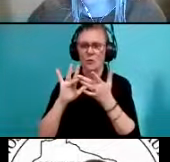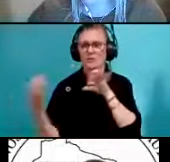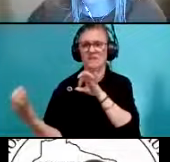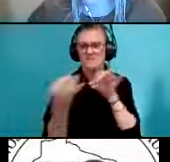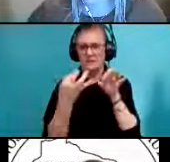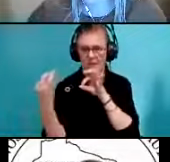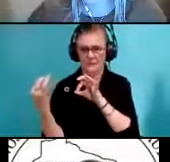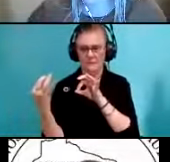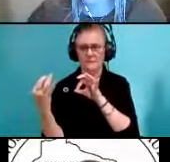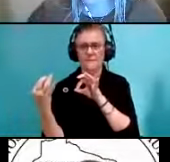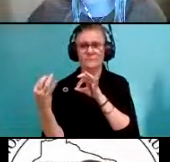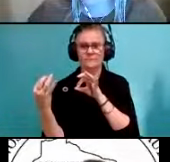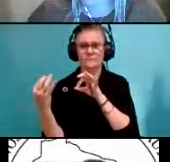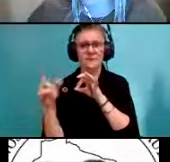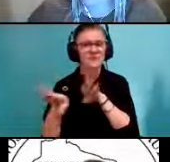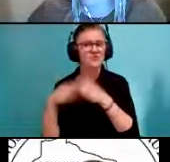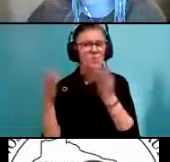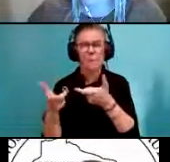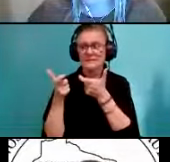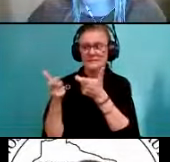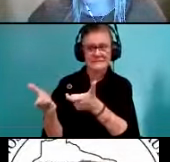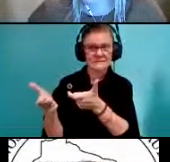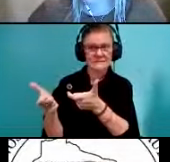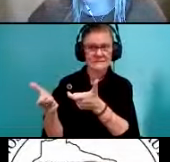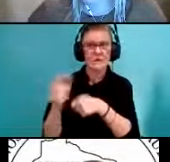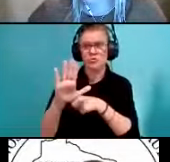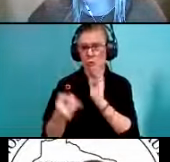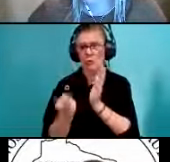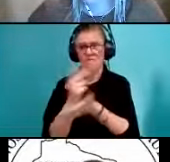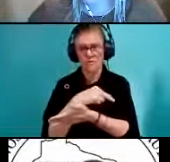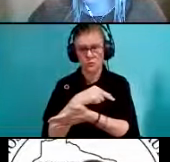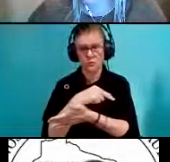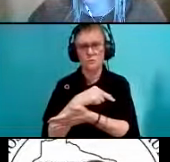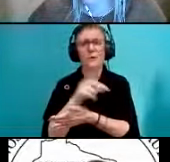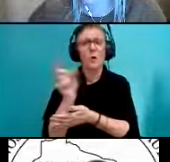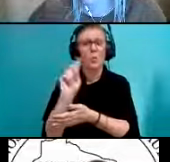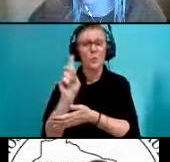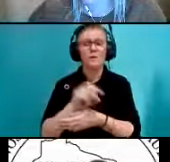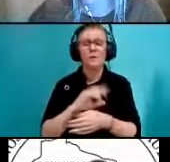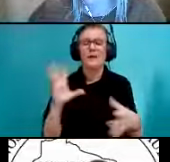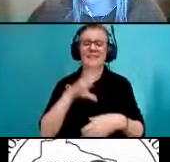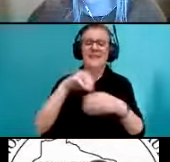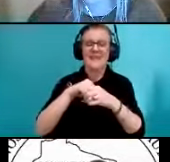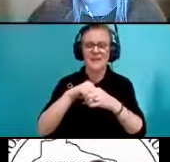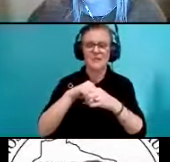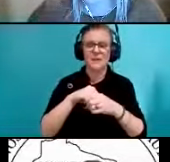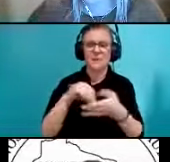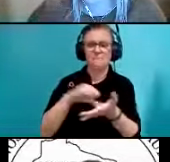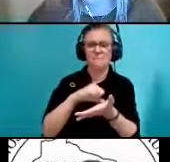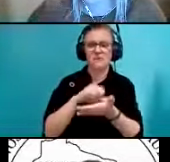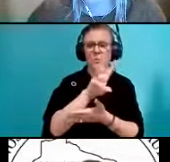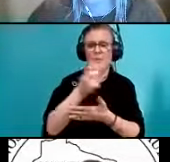received. That is open for you to see. It's available for your review on the engagement page of our website, which